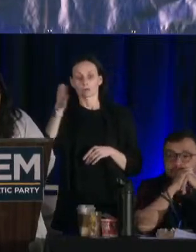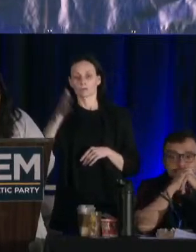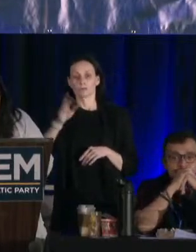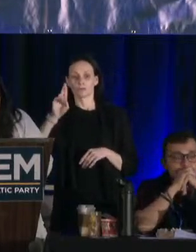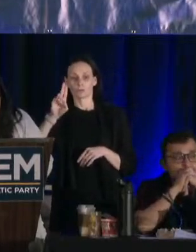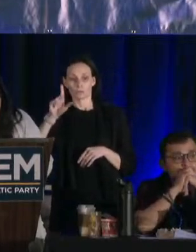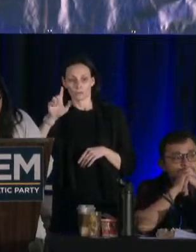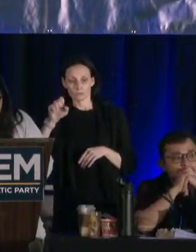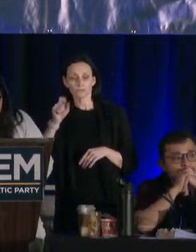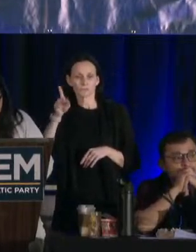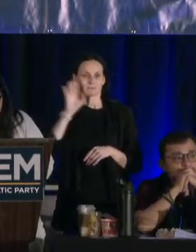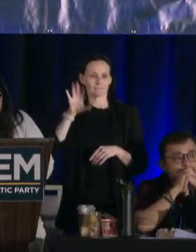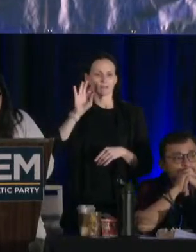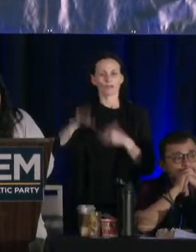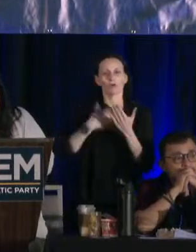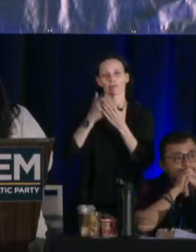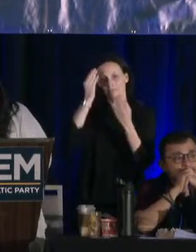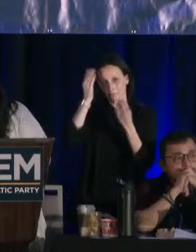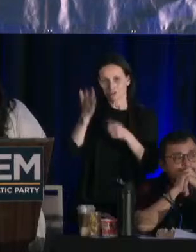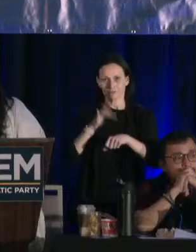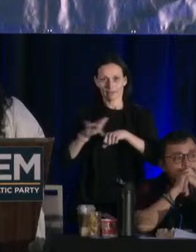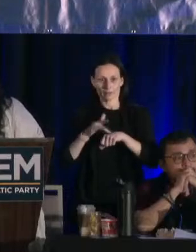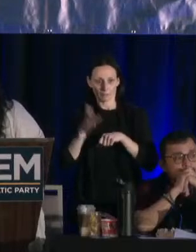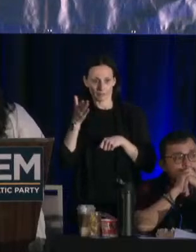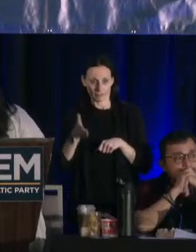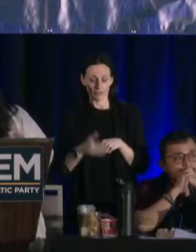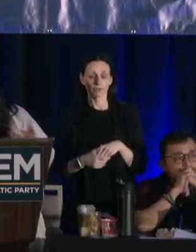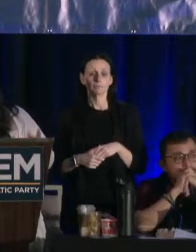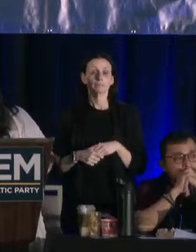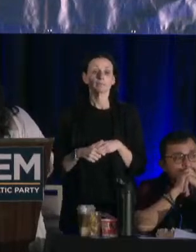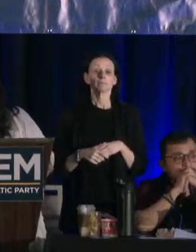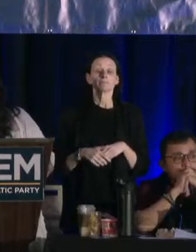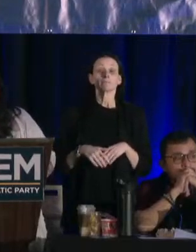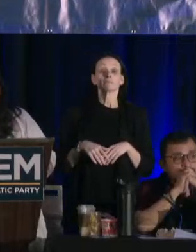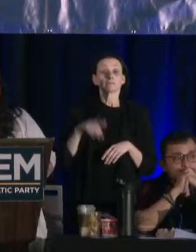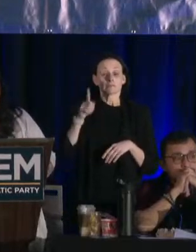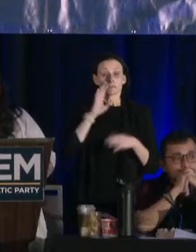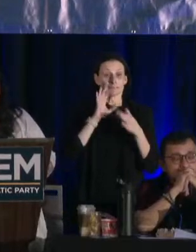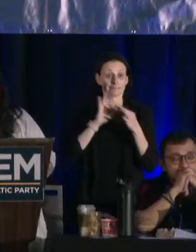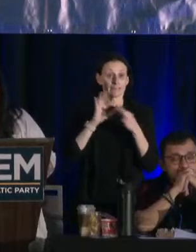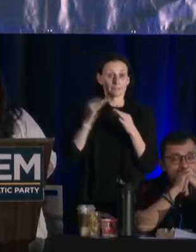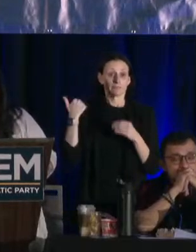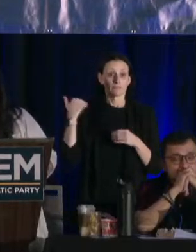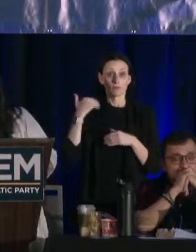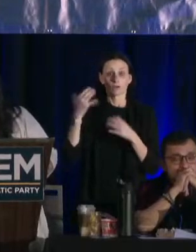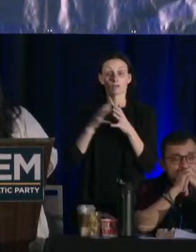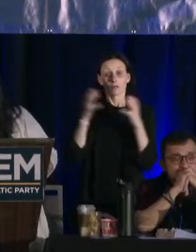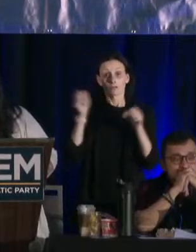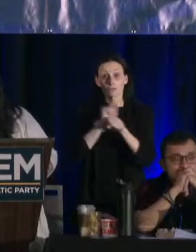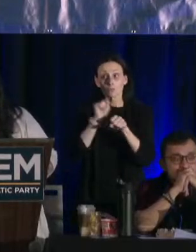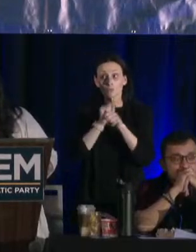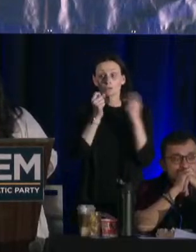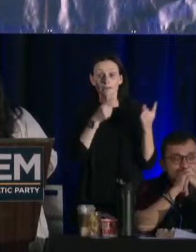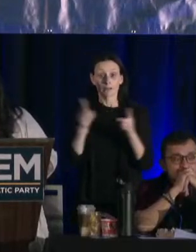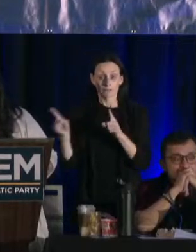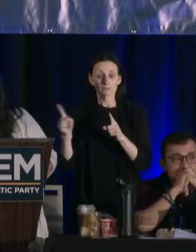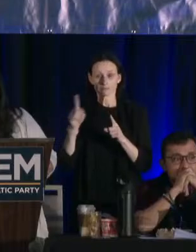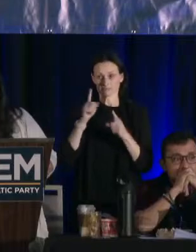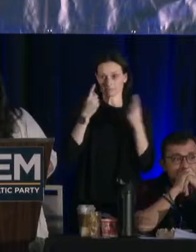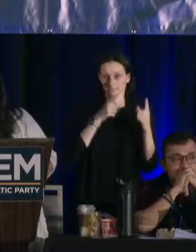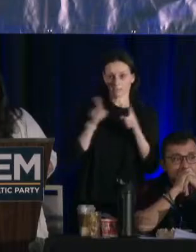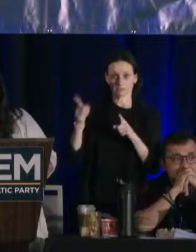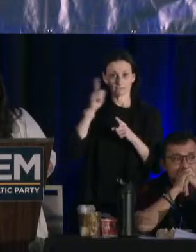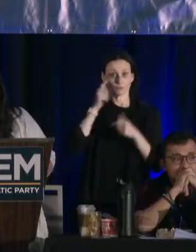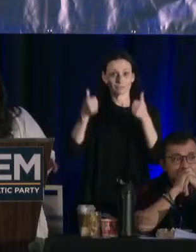cadem.org/rules. You'll find all that information there. As Mr. King said earlier, a lot of the work that happens at Rules Committee happens at